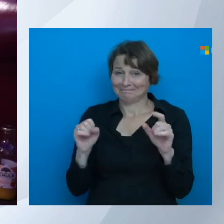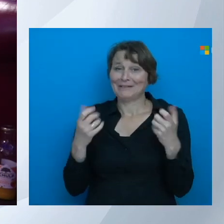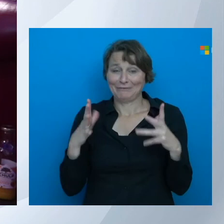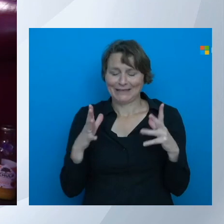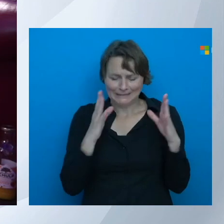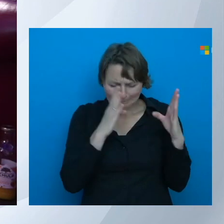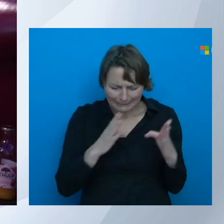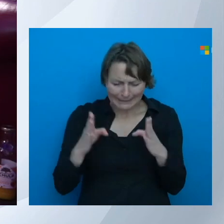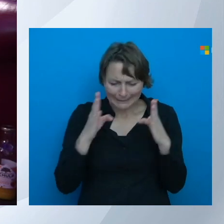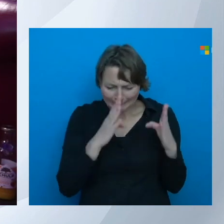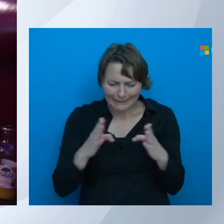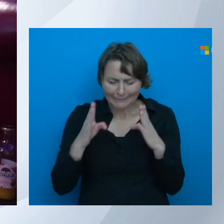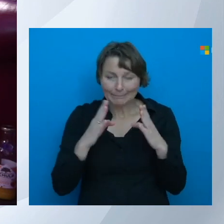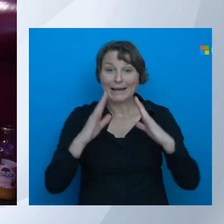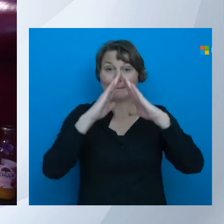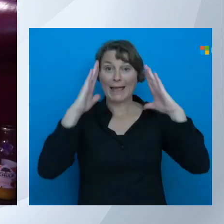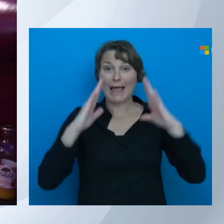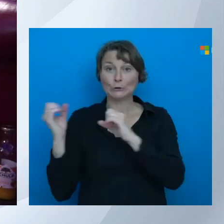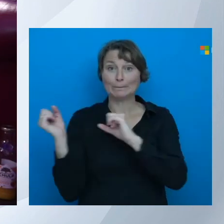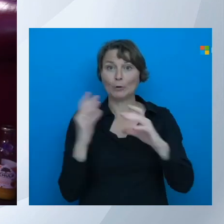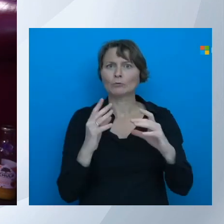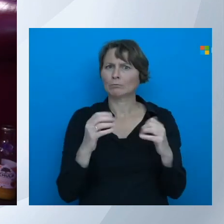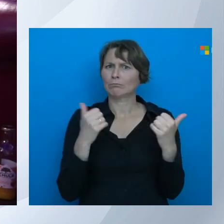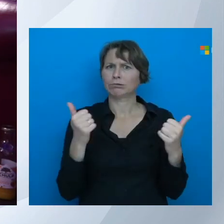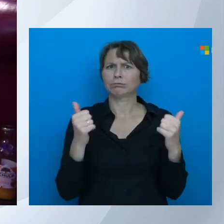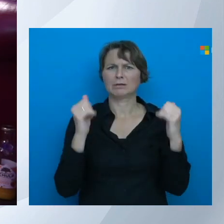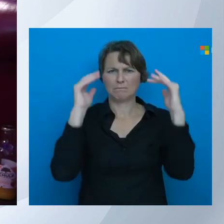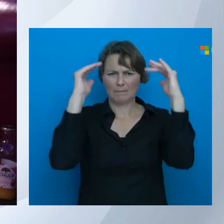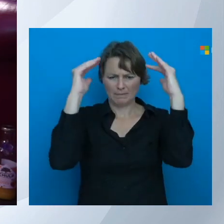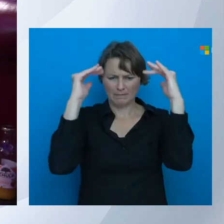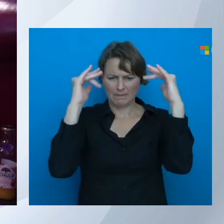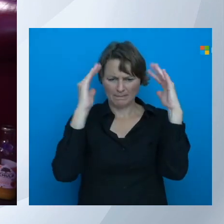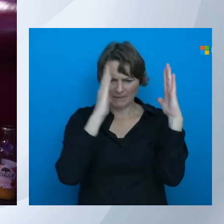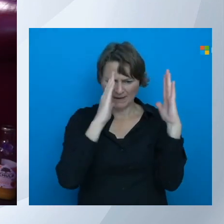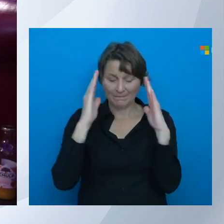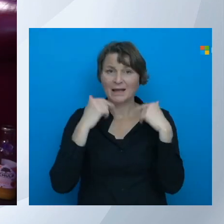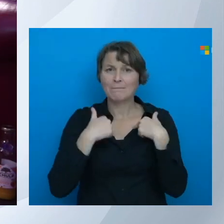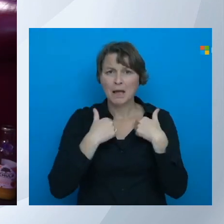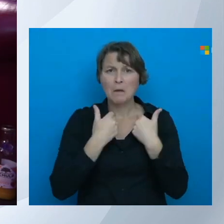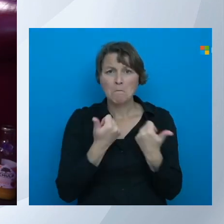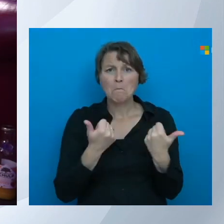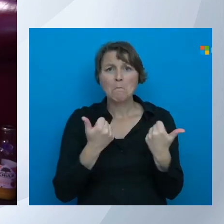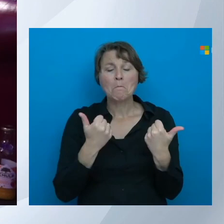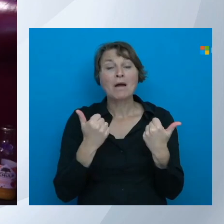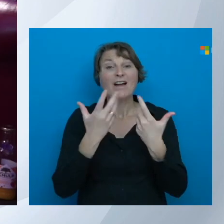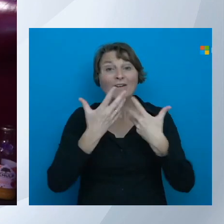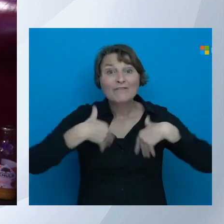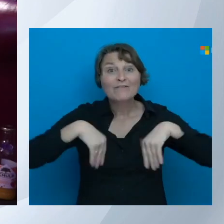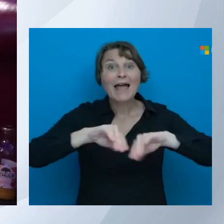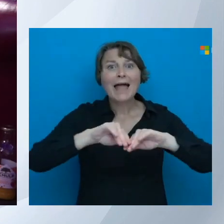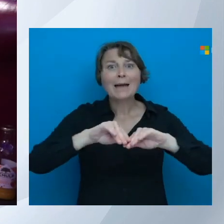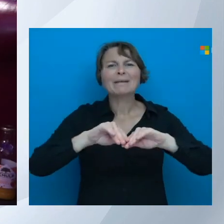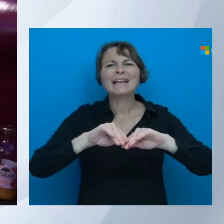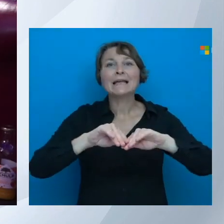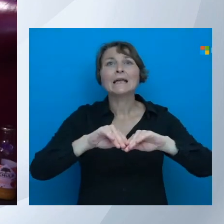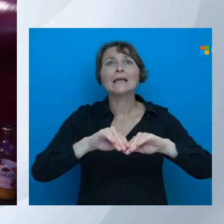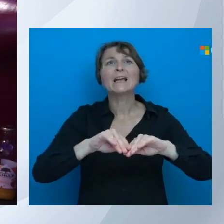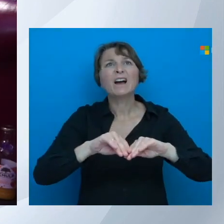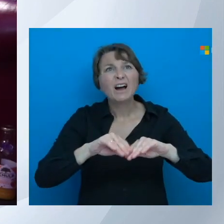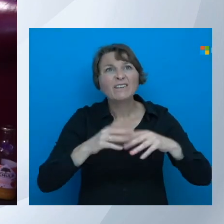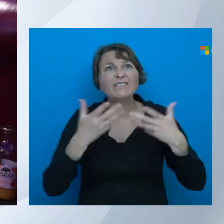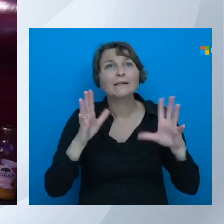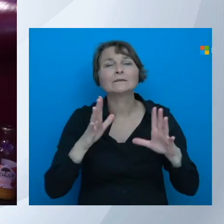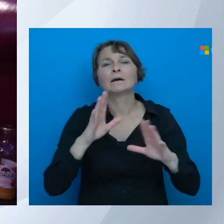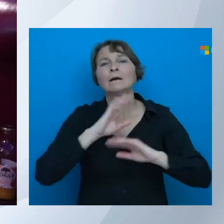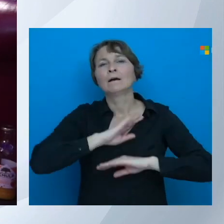it worked quite well. But my family was quite happy when we stopped using it. So, I